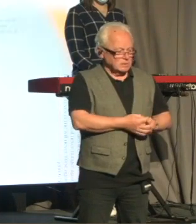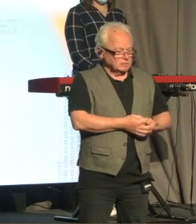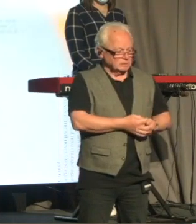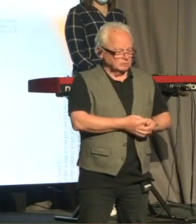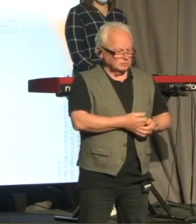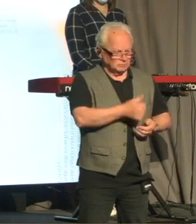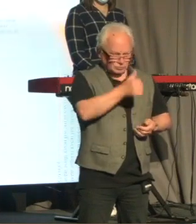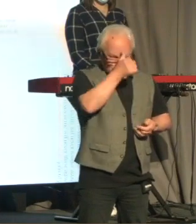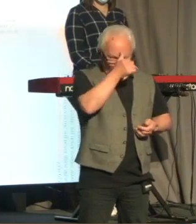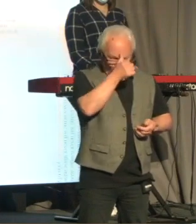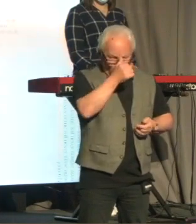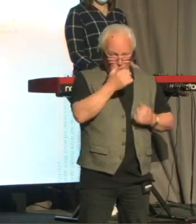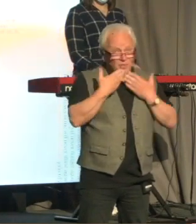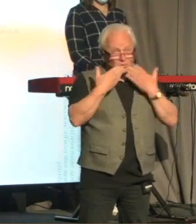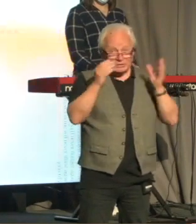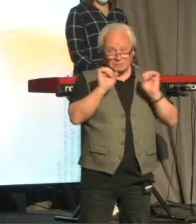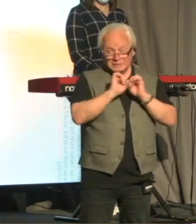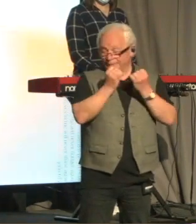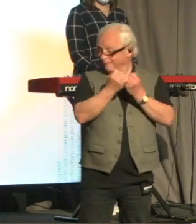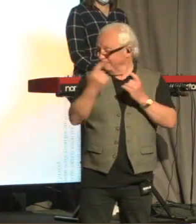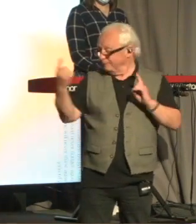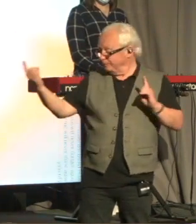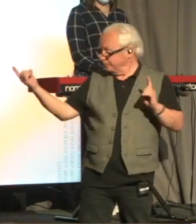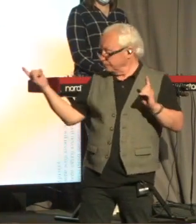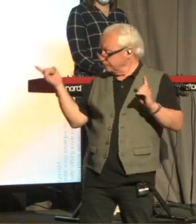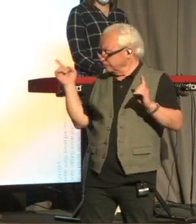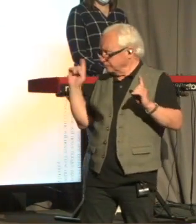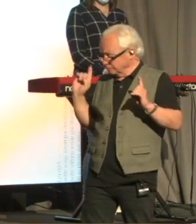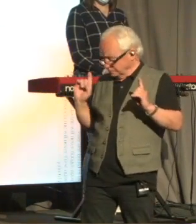You know, as the worship team comes forward,